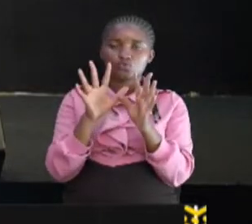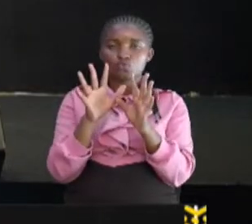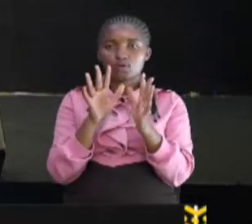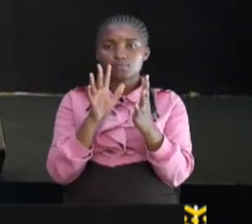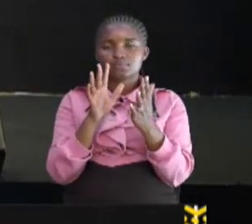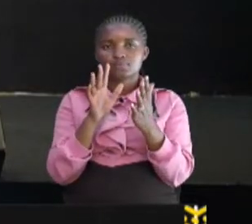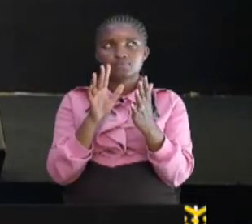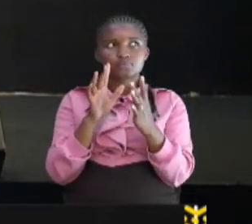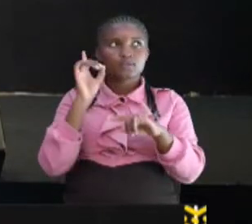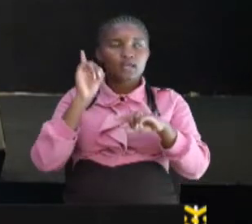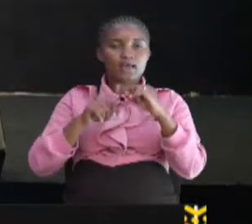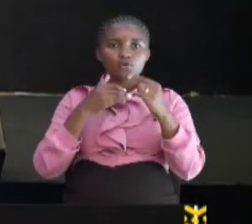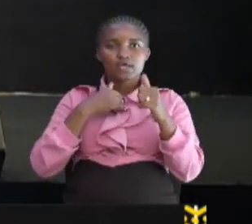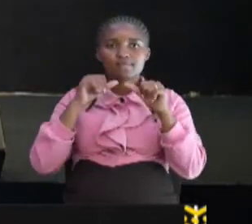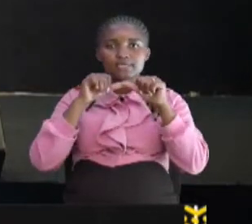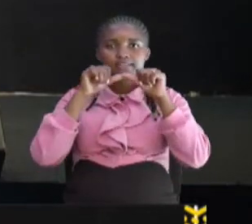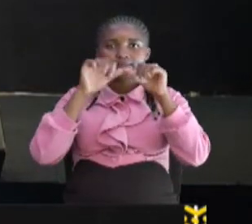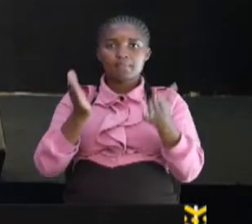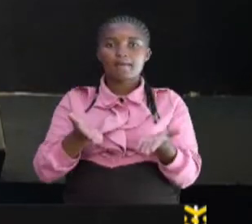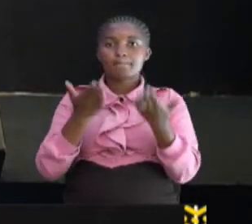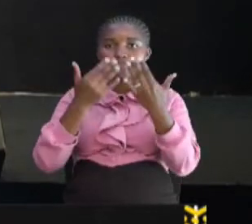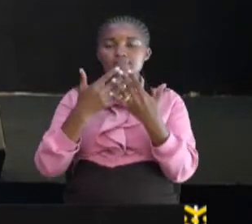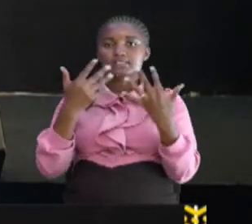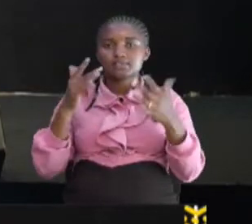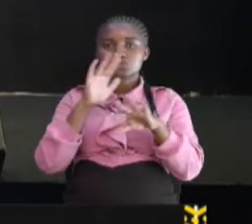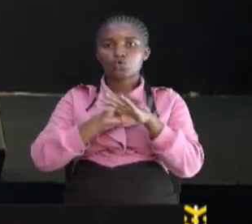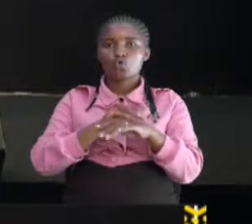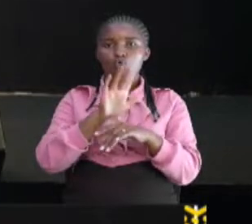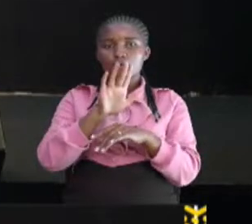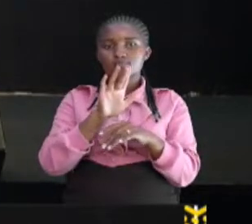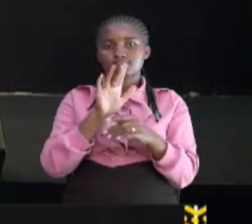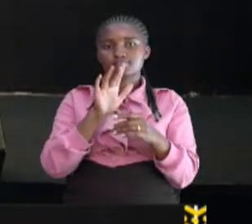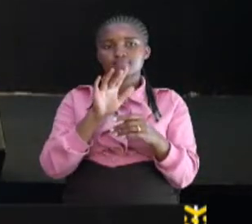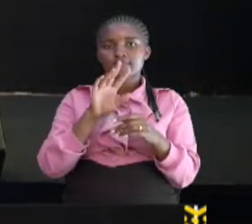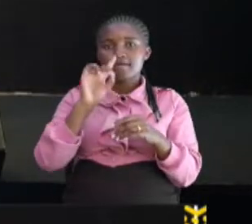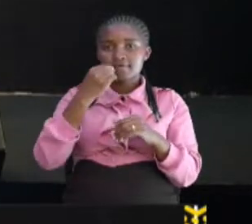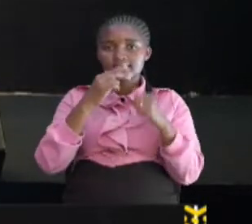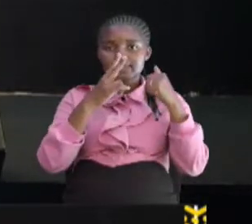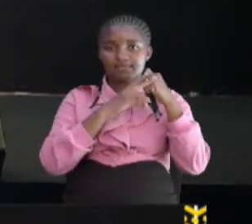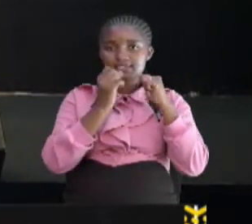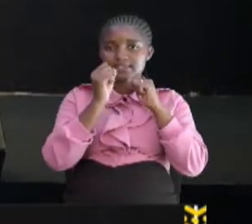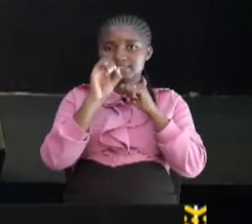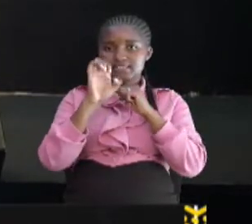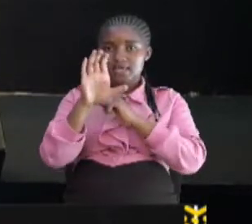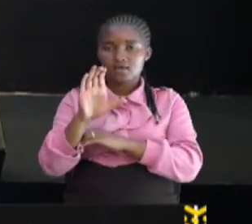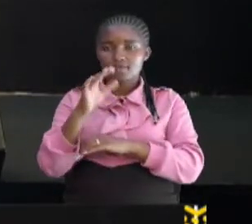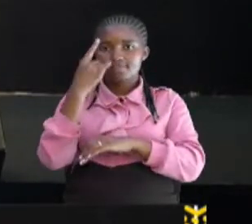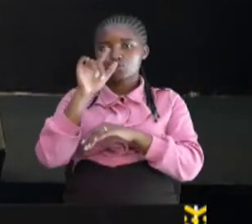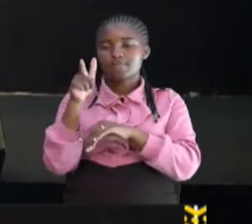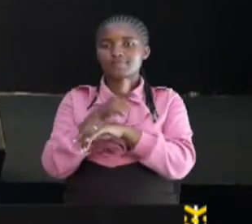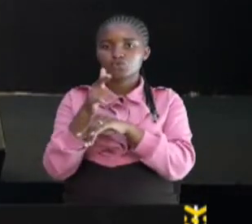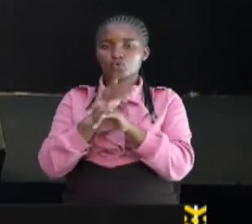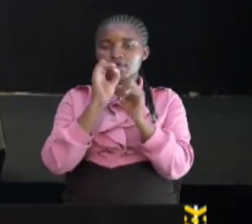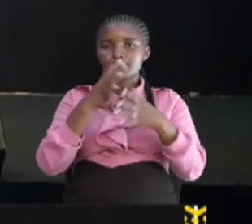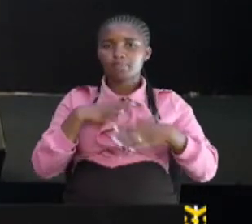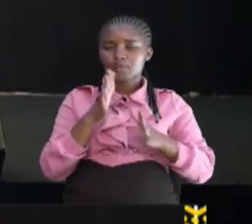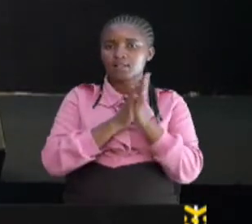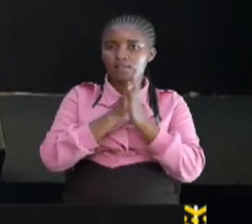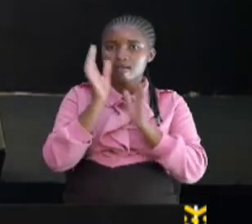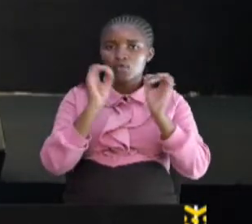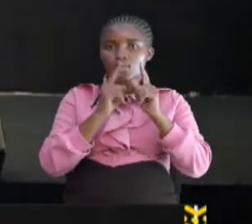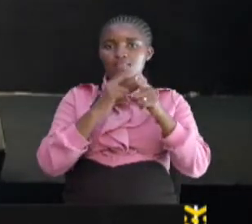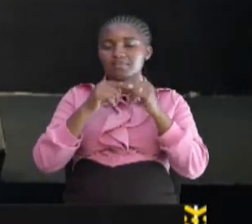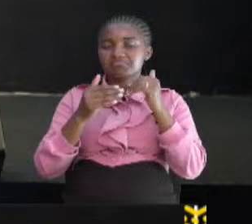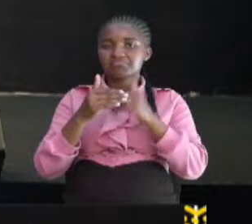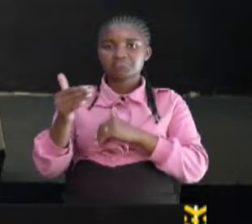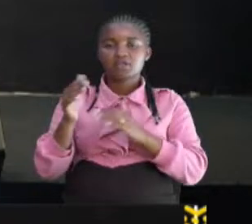have an instantly uplifting moment in the first 7 seconds of your video, that video is not going to do well. If the first 7 seconds